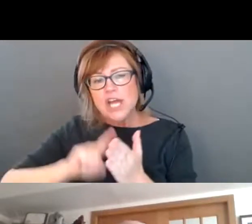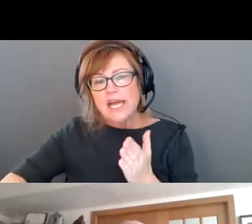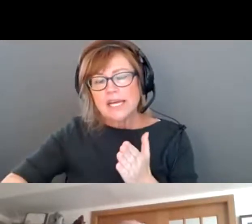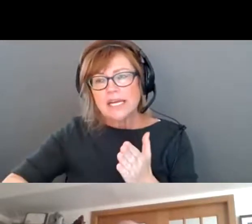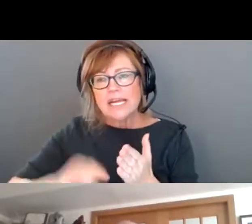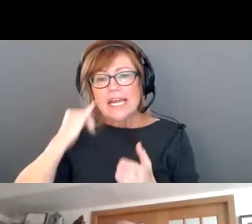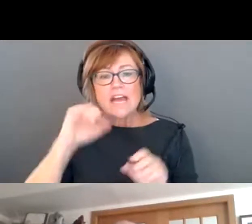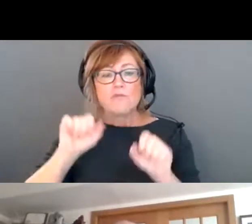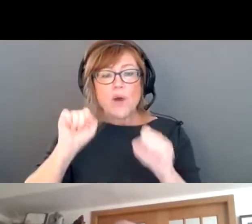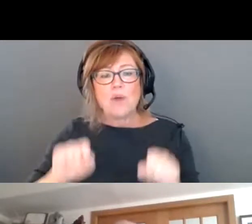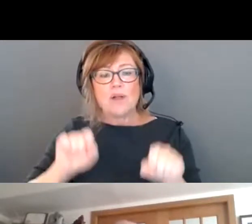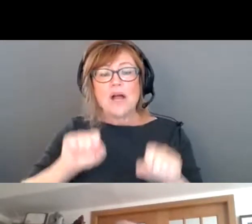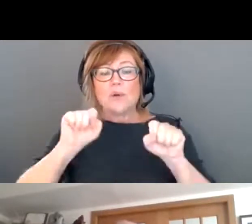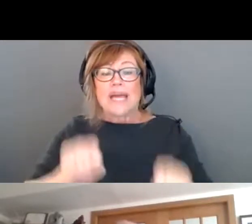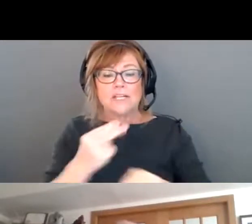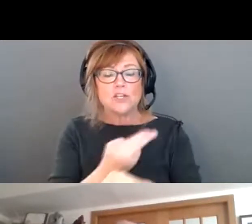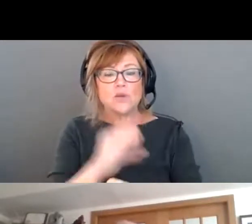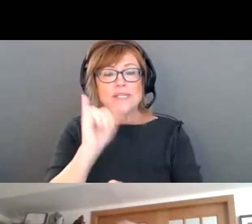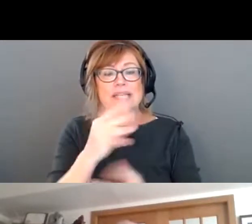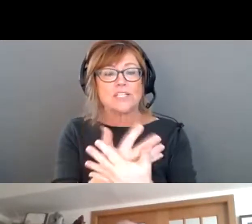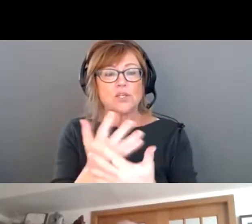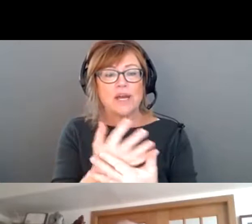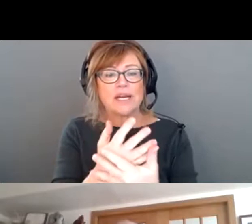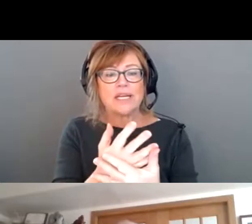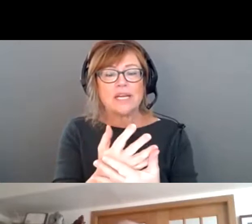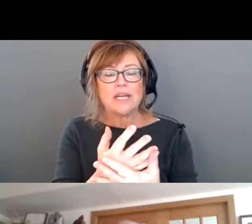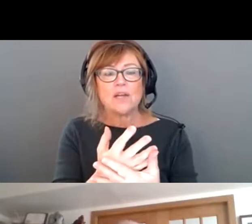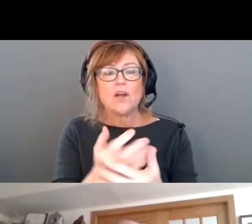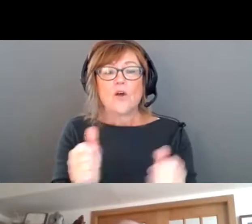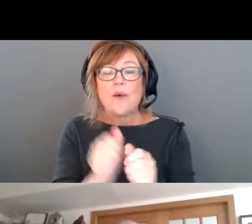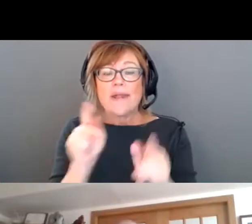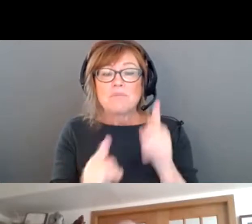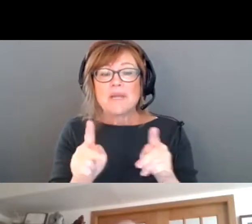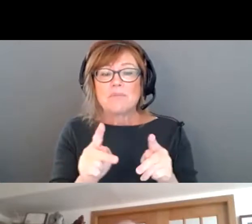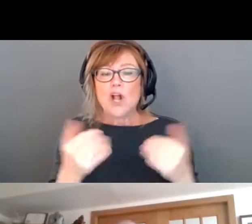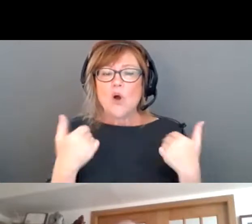administration for people with moderate dementia or better.